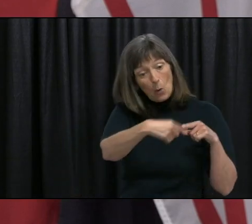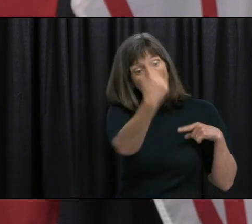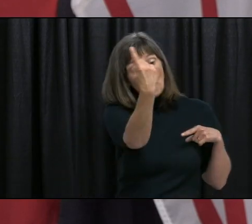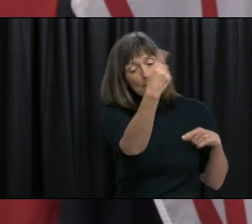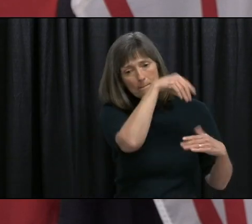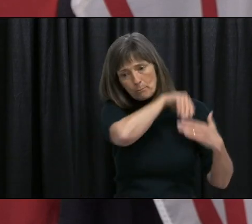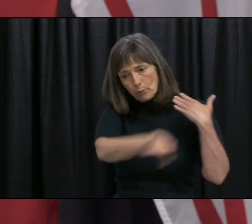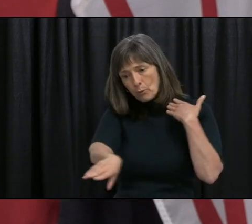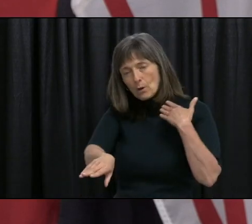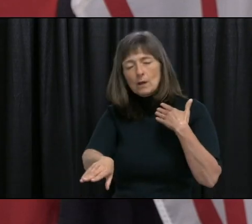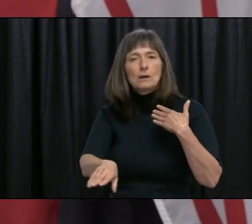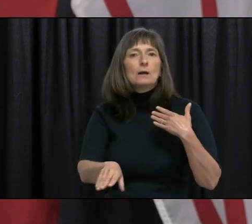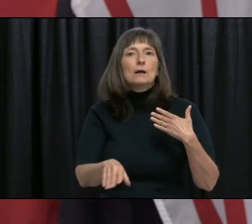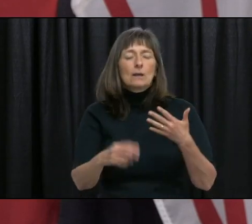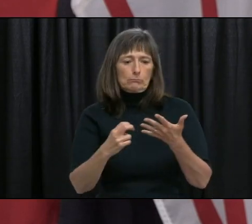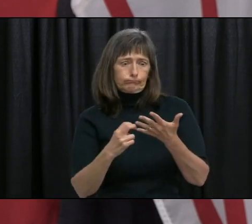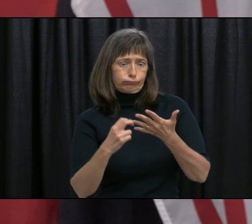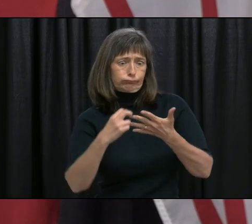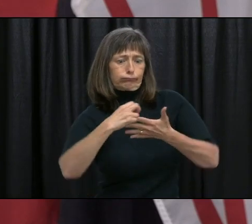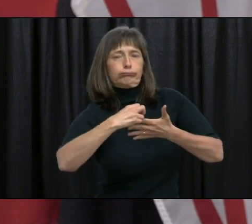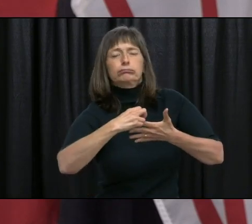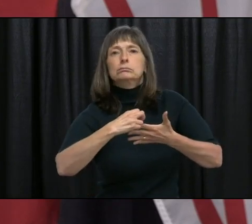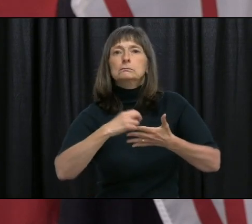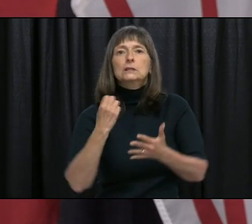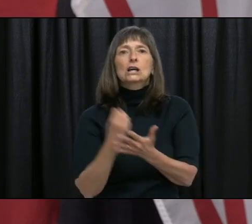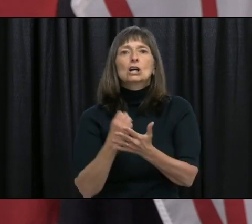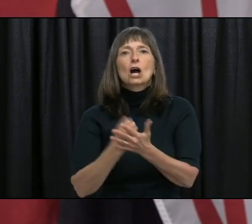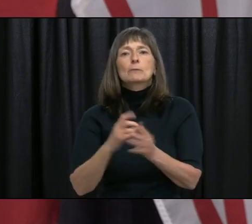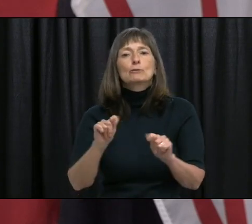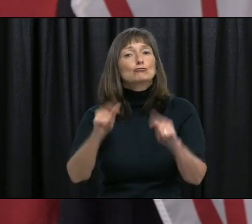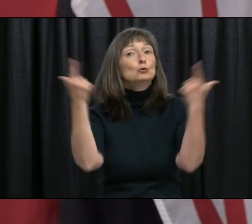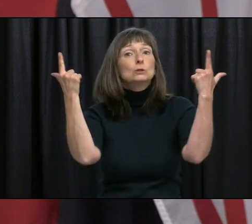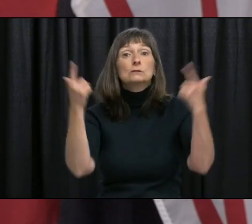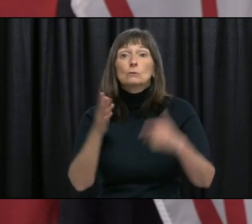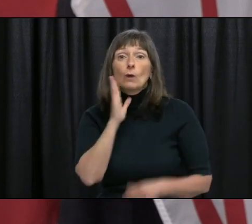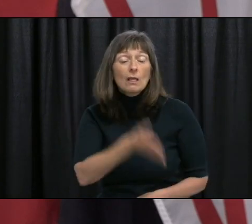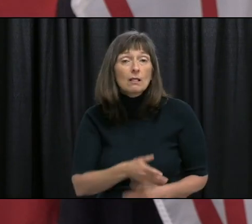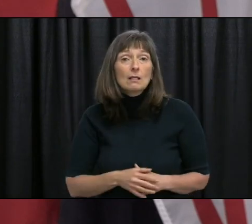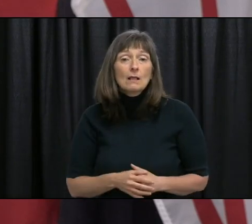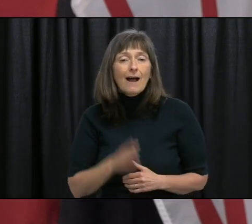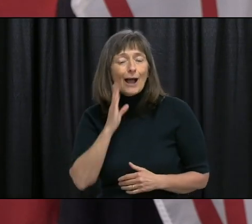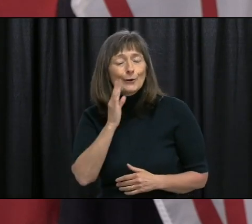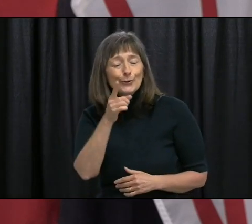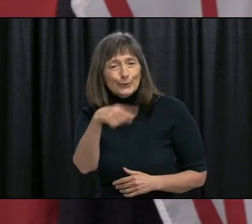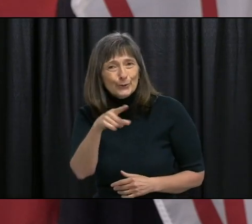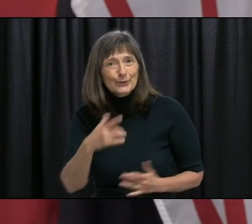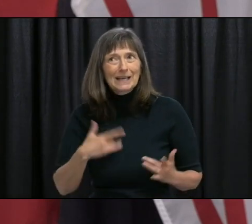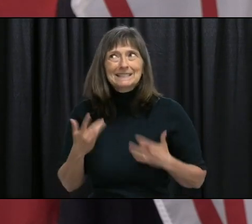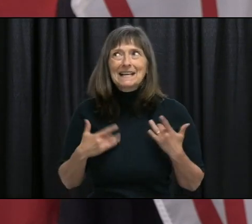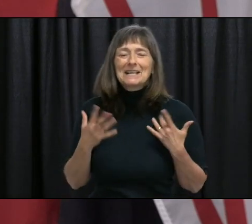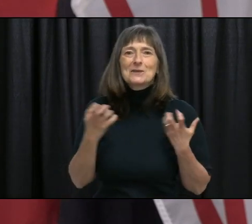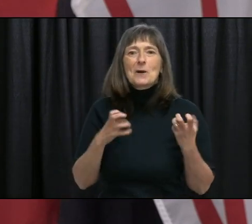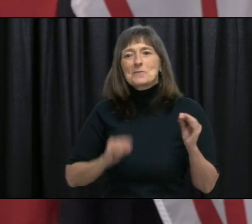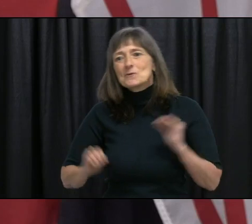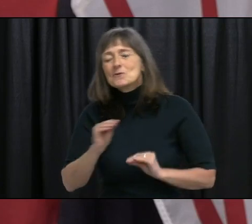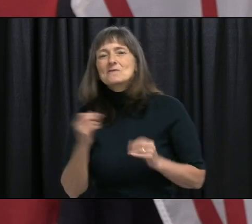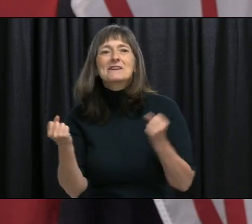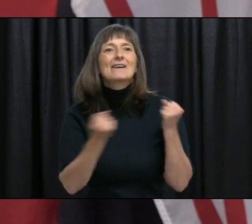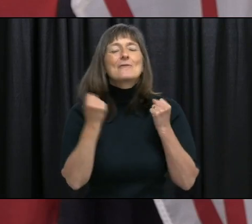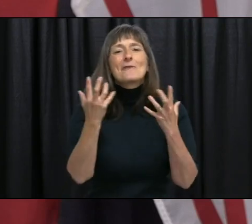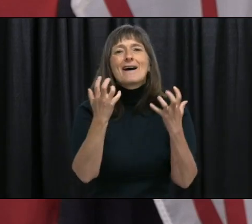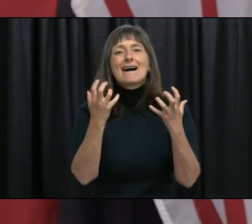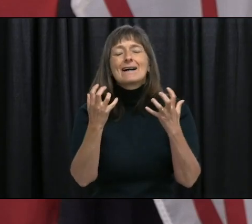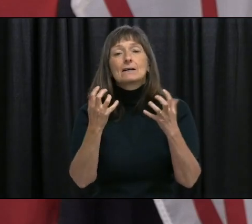be tremendous. So it's always about finding that balance. I know people are getting excited and people want to move around more freely, but I also